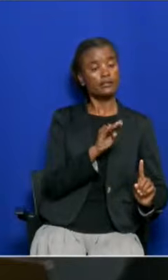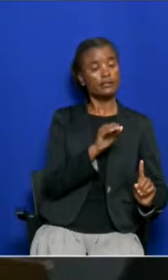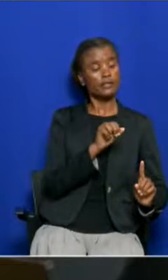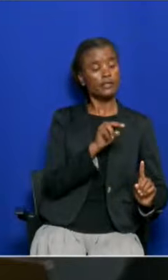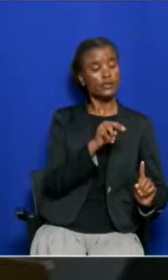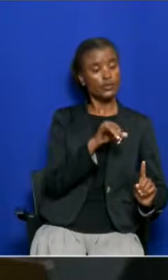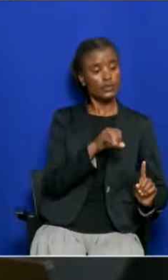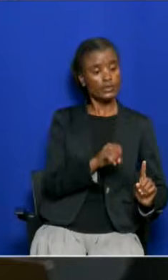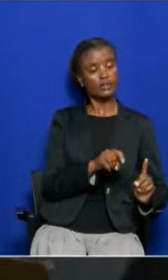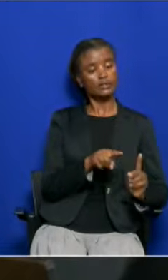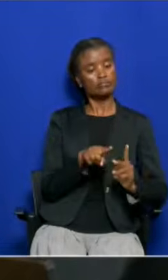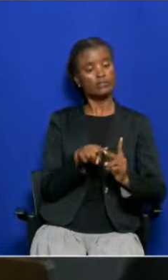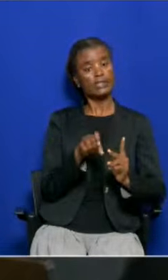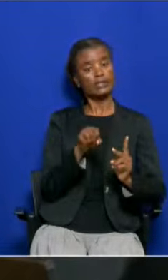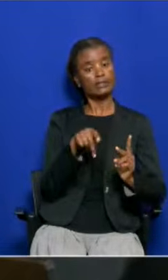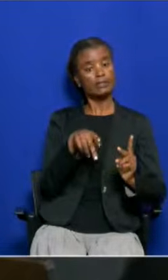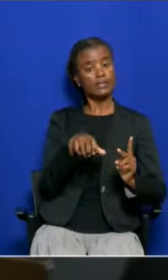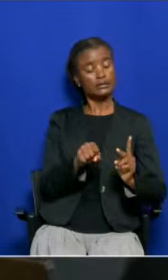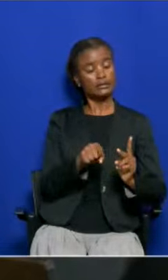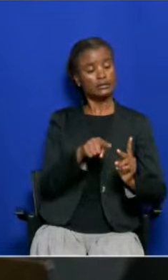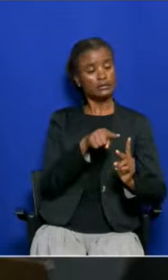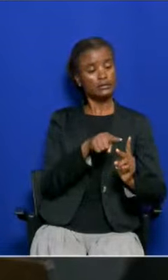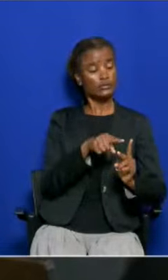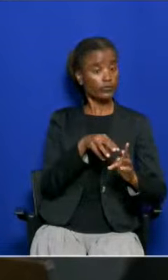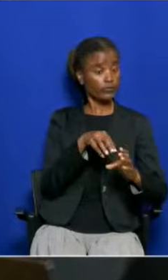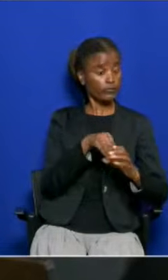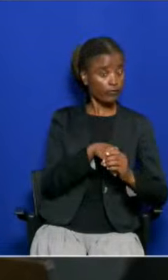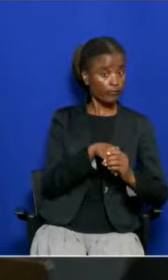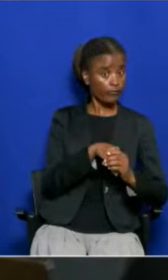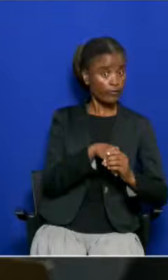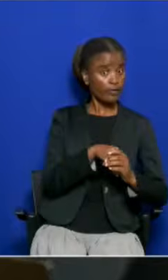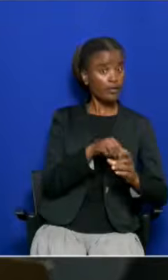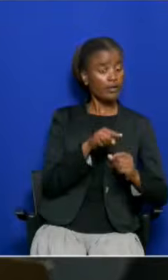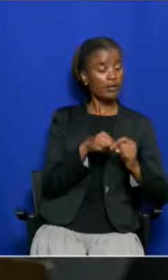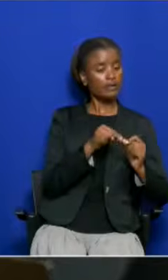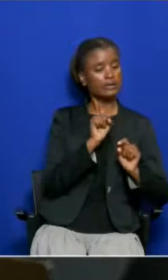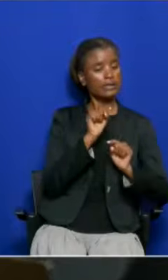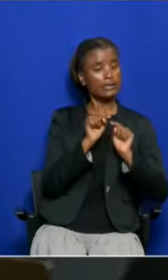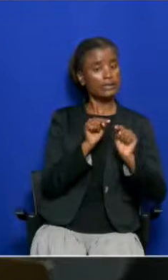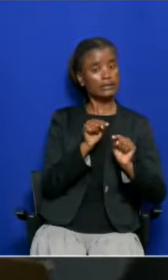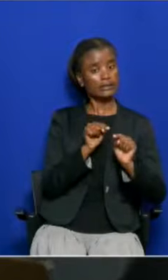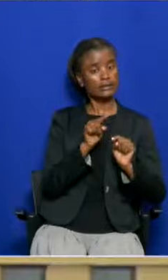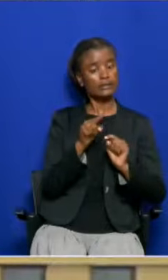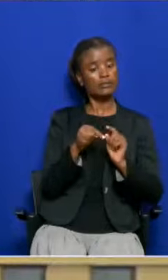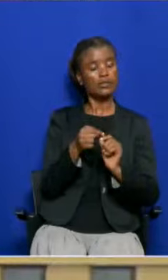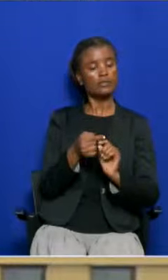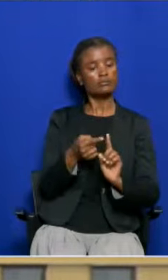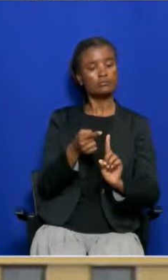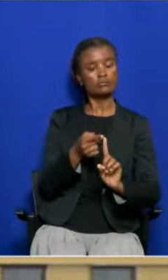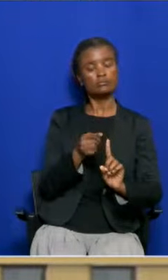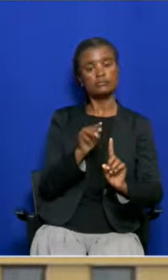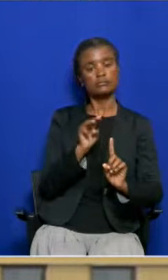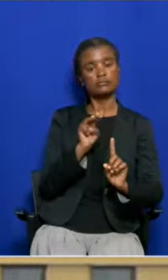relation to these allegations that had been brought to your attention by Mr. Mkati Mswazi?